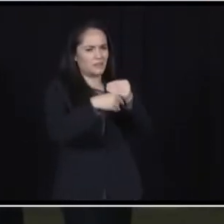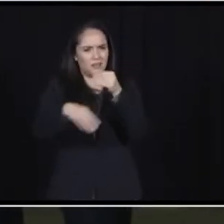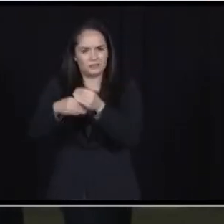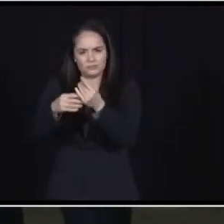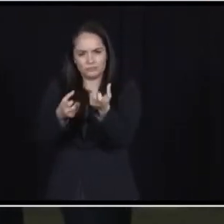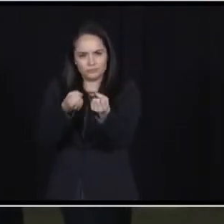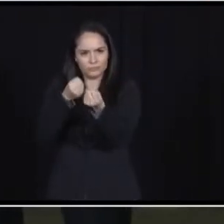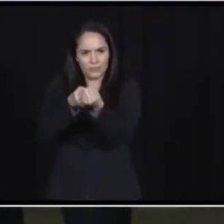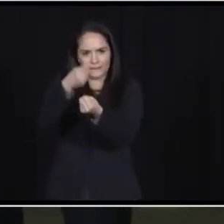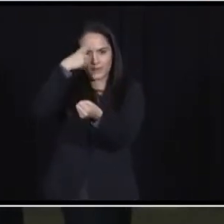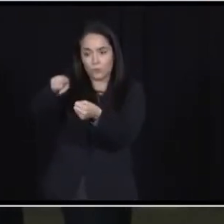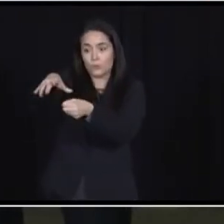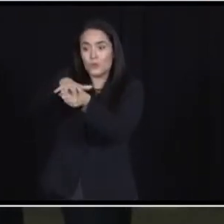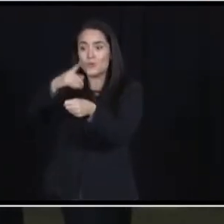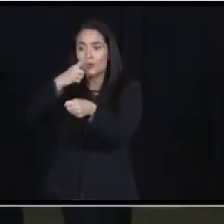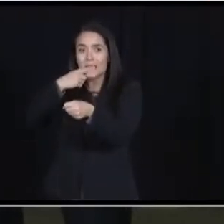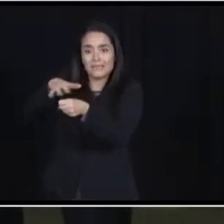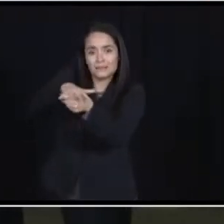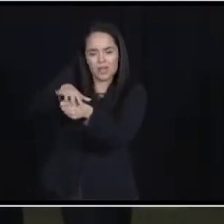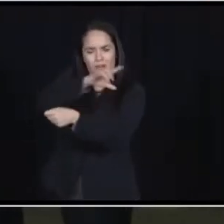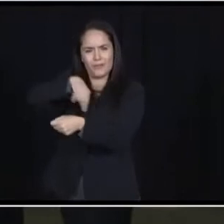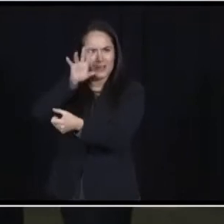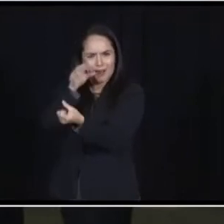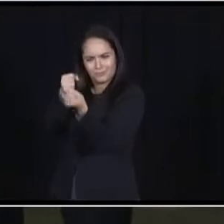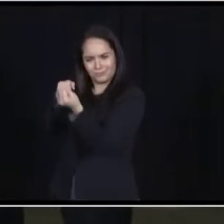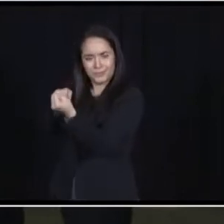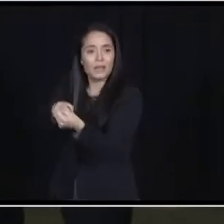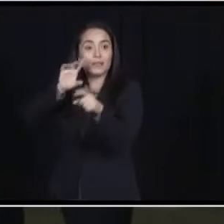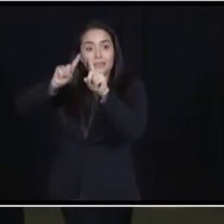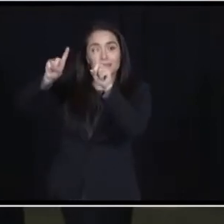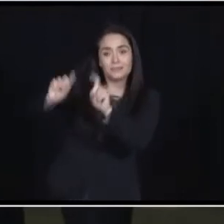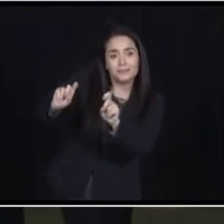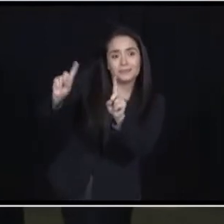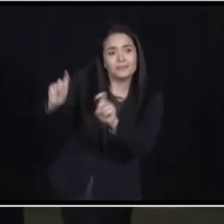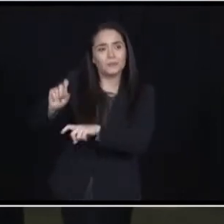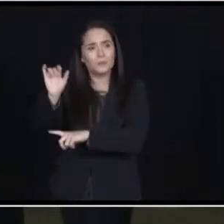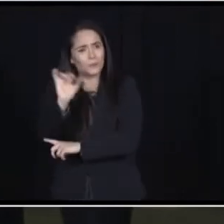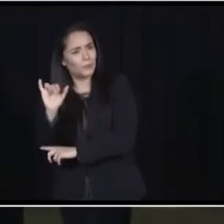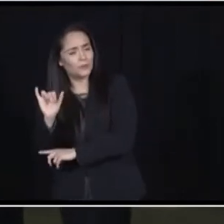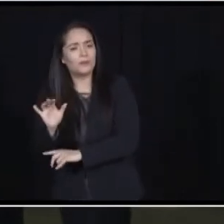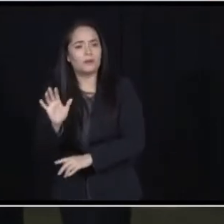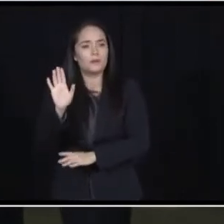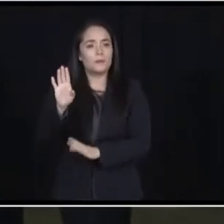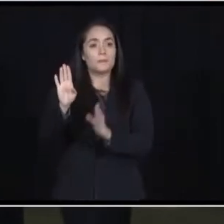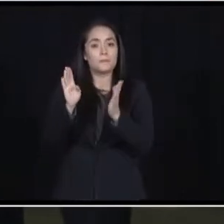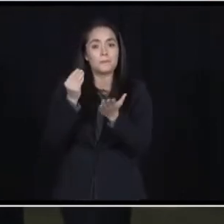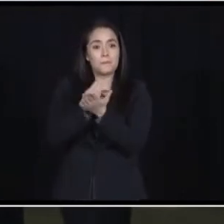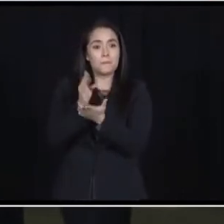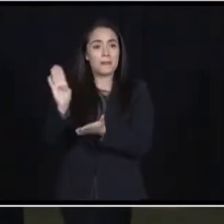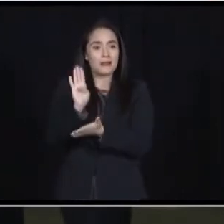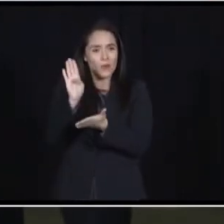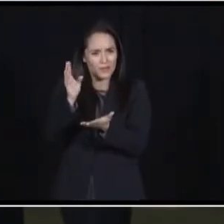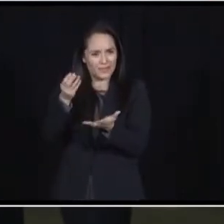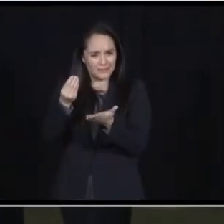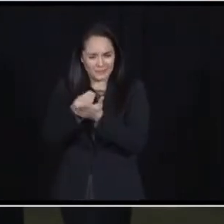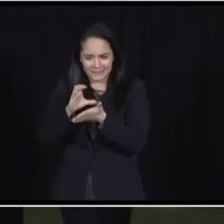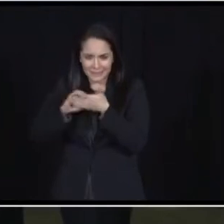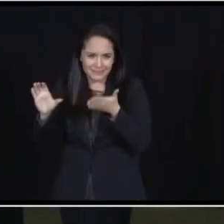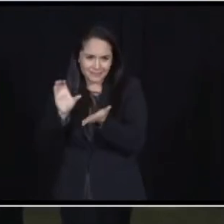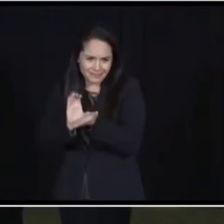case and contact management and testing done, in addition to the $1 billion that we're putting into testing, tracing, and